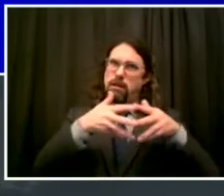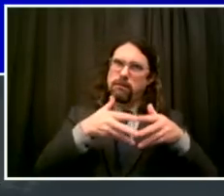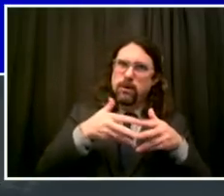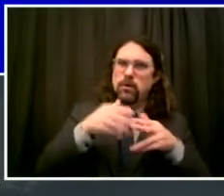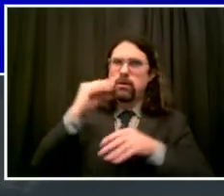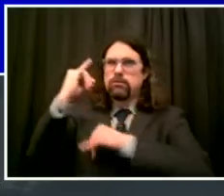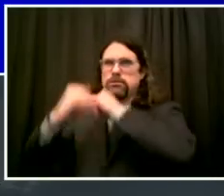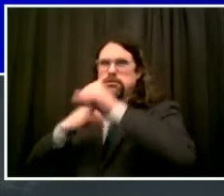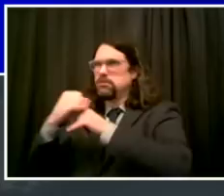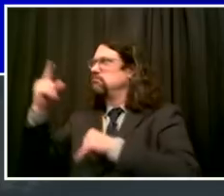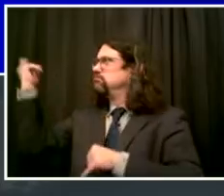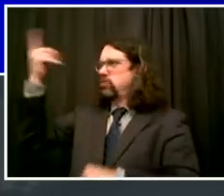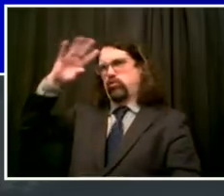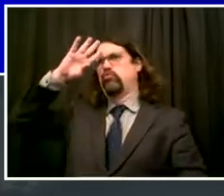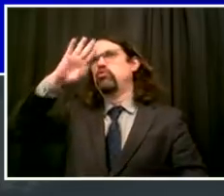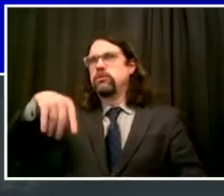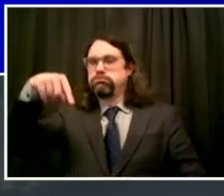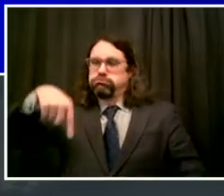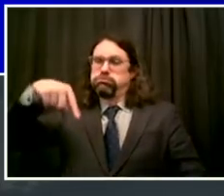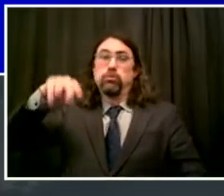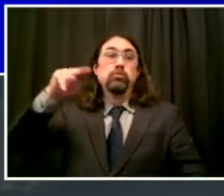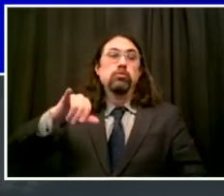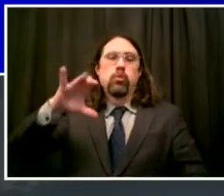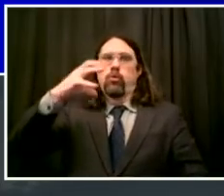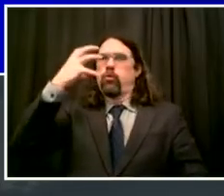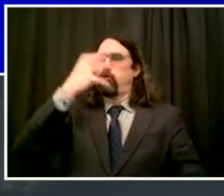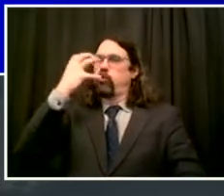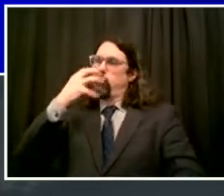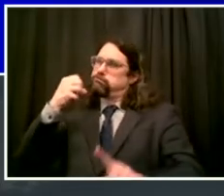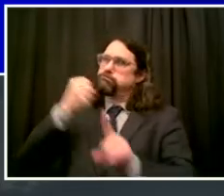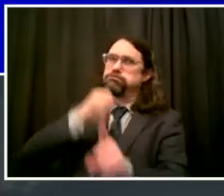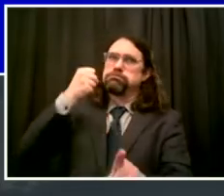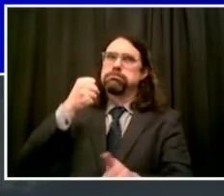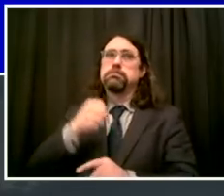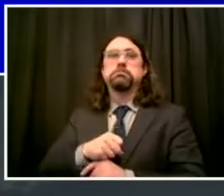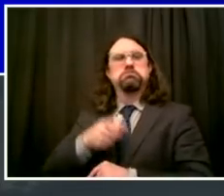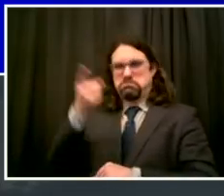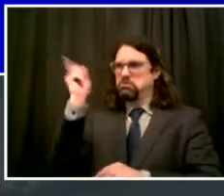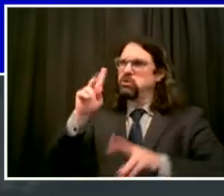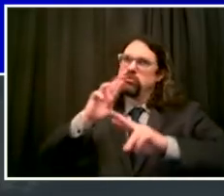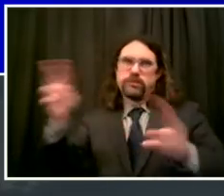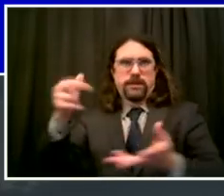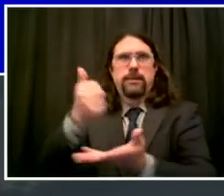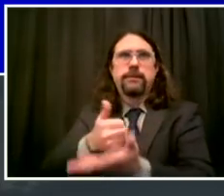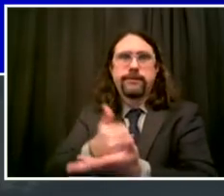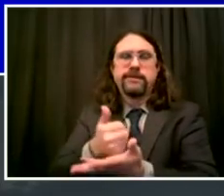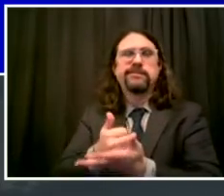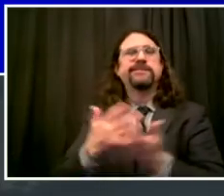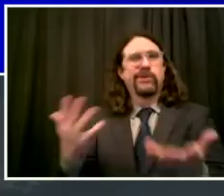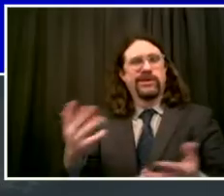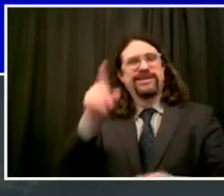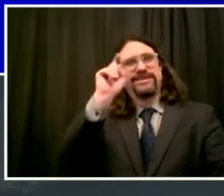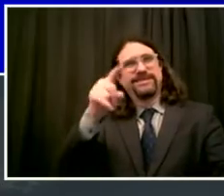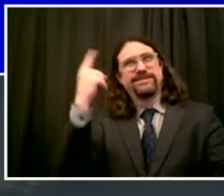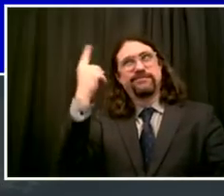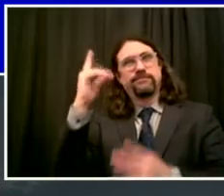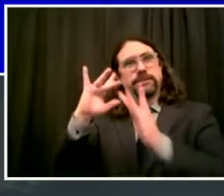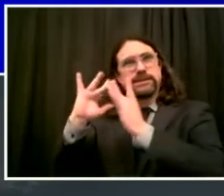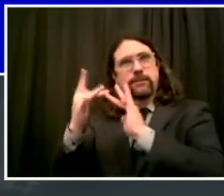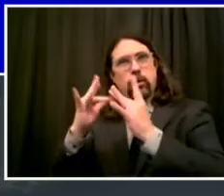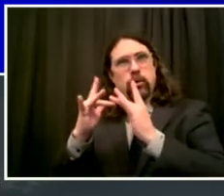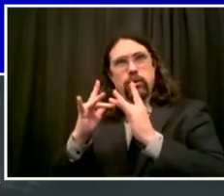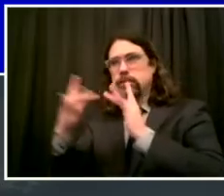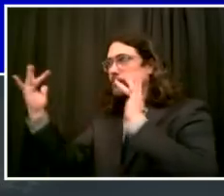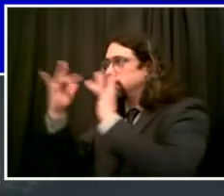to help and building a whole new initiative to bring in those resources, but also to deepen the connection between larger businesses and